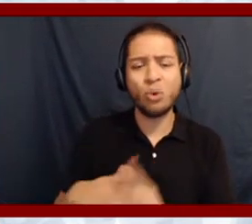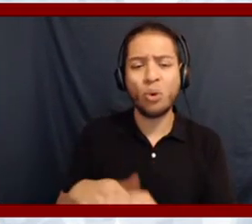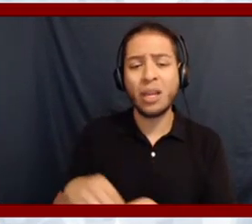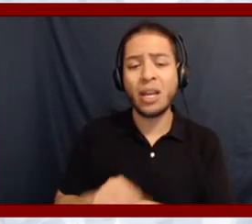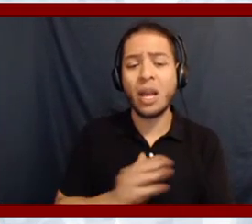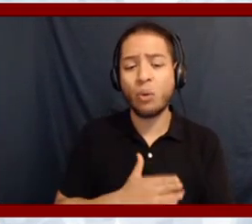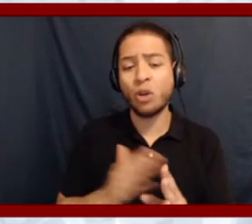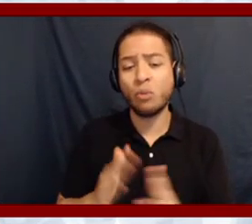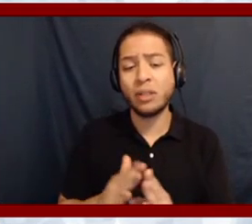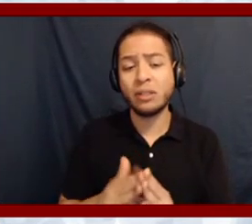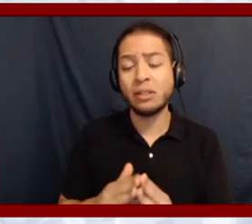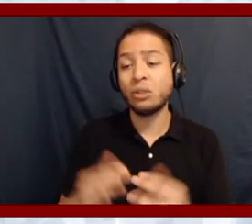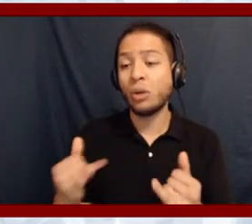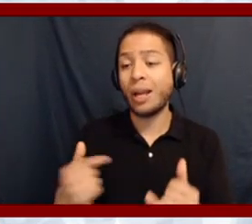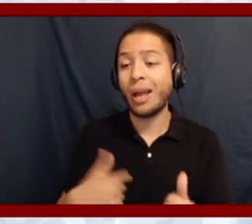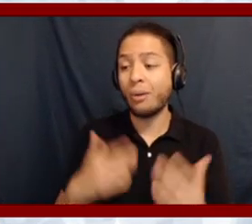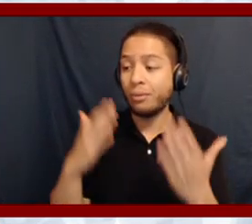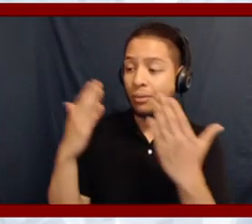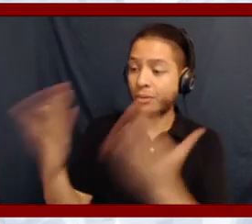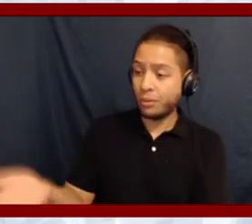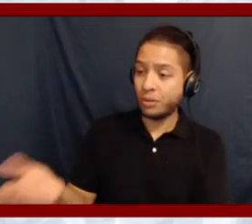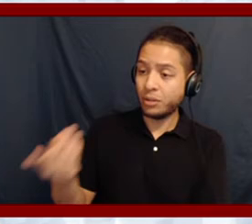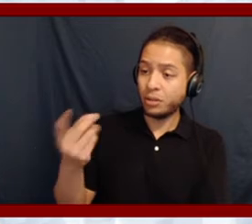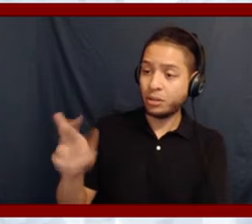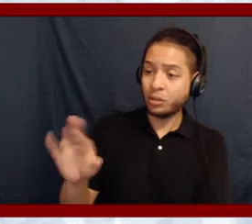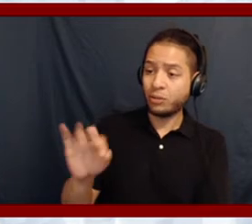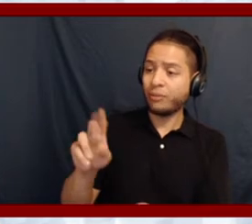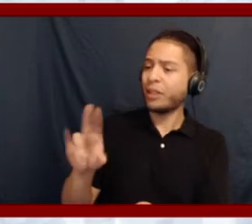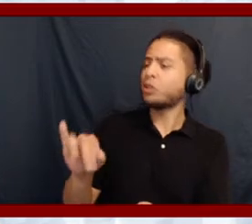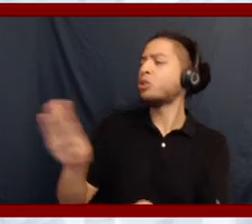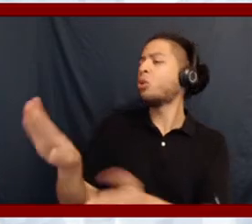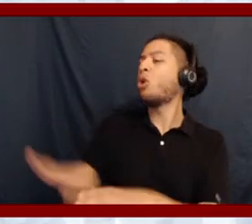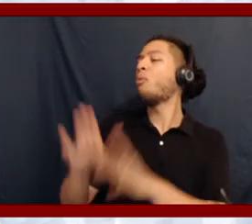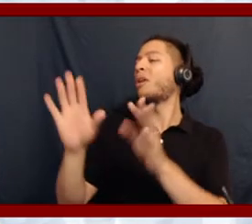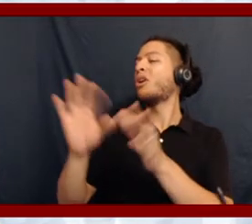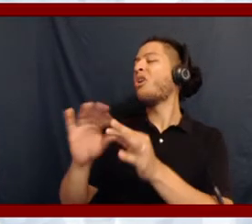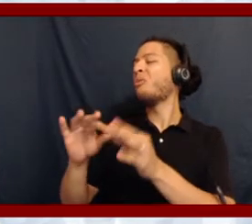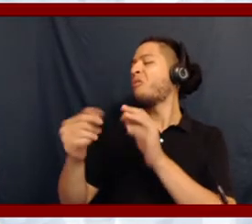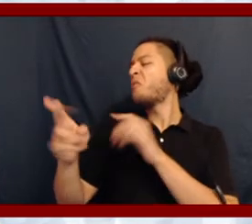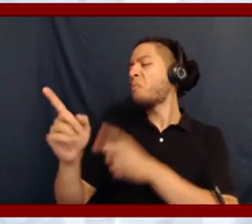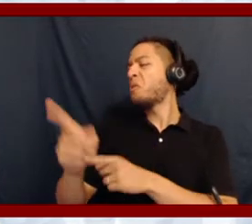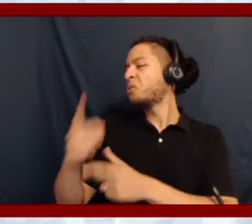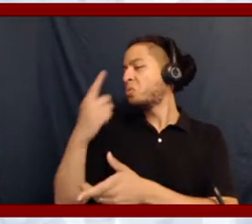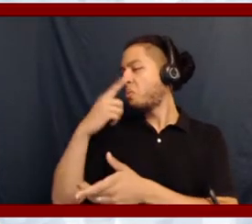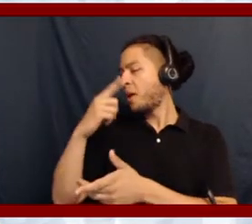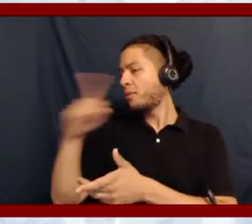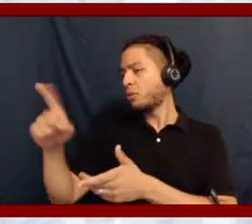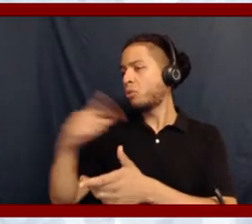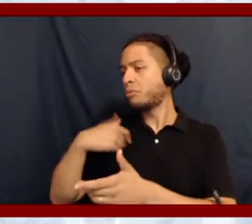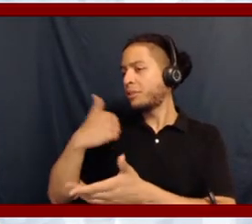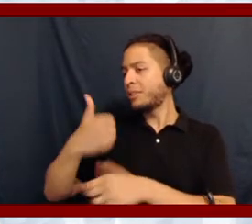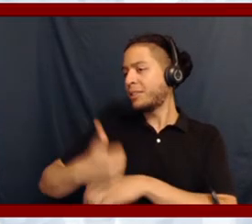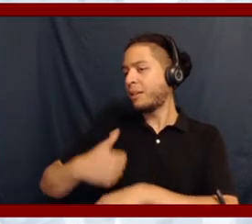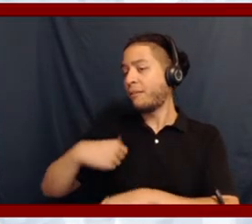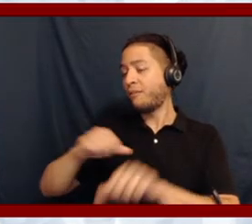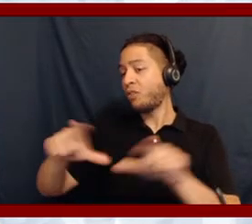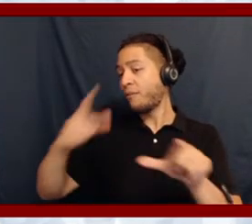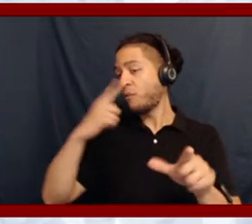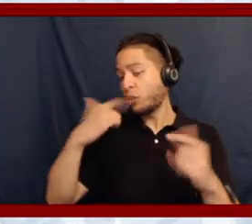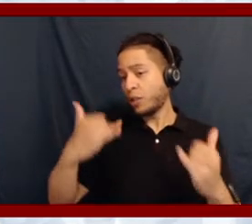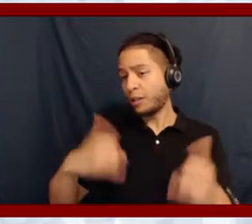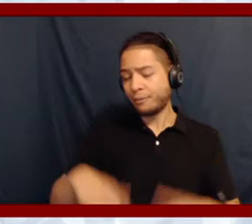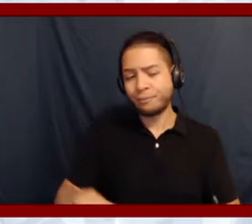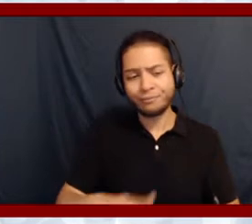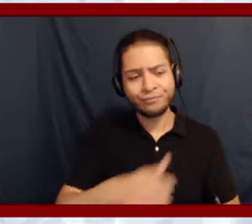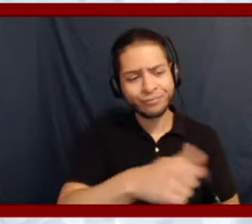Dr. Fauci really quickly to give your opening remarks under just a couple of minutes, just kind of setting the stage for today's conversation. Dr. Fauci. Yeah, thank you very much.